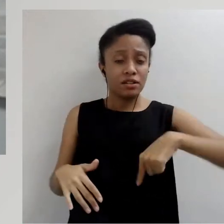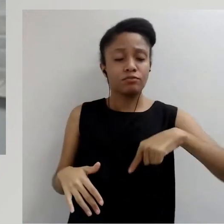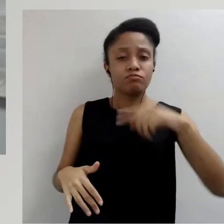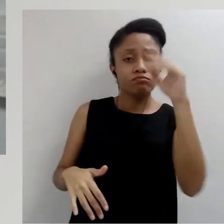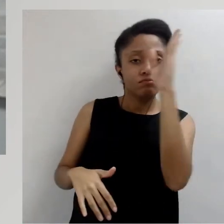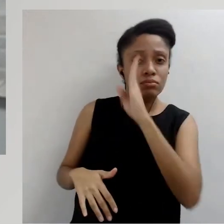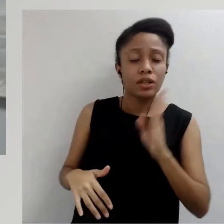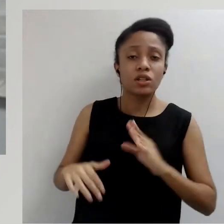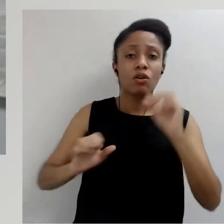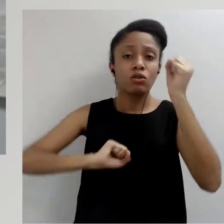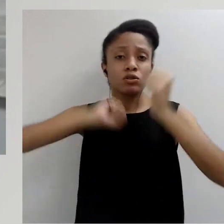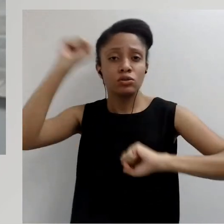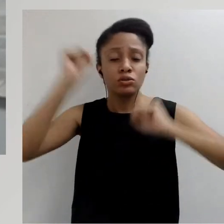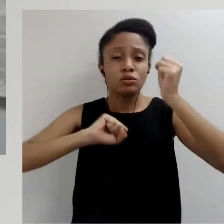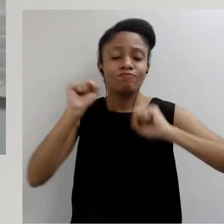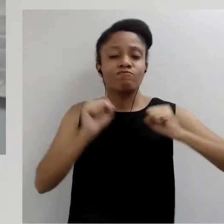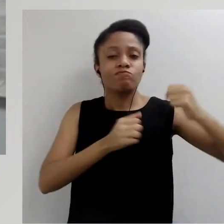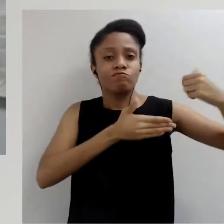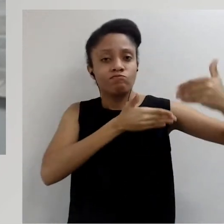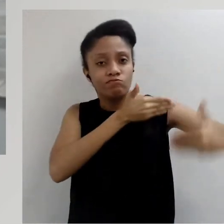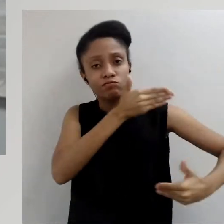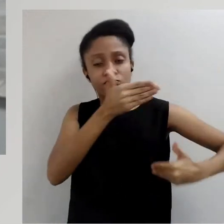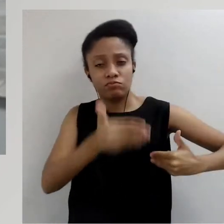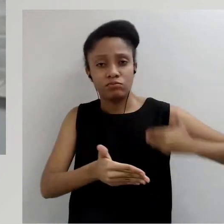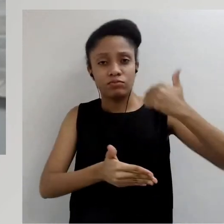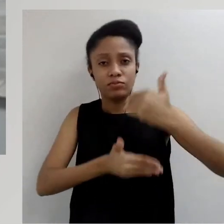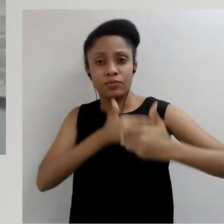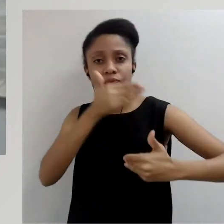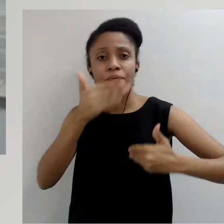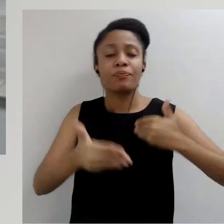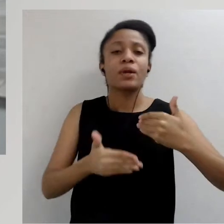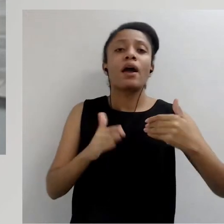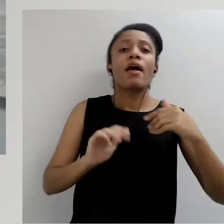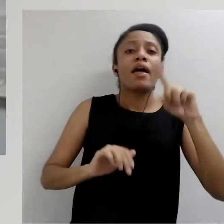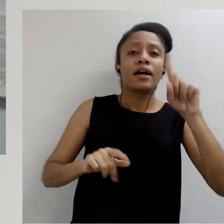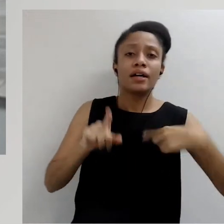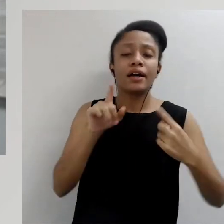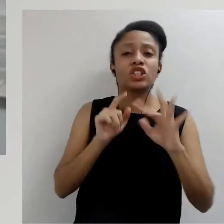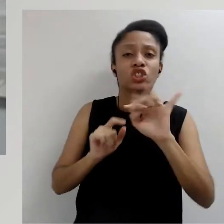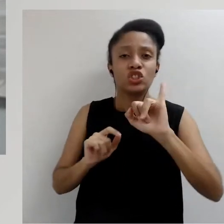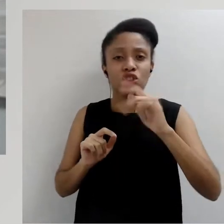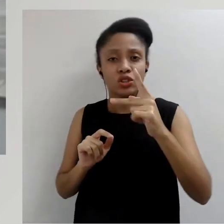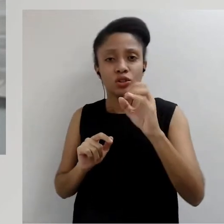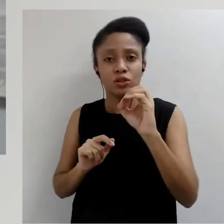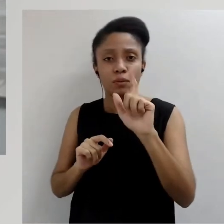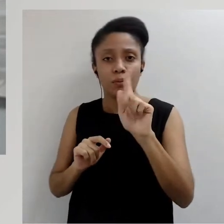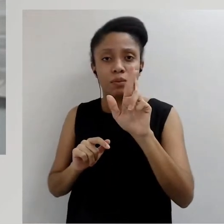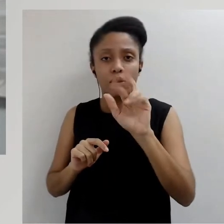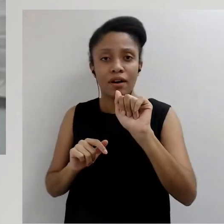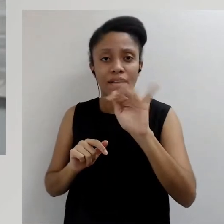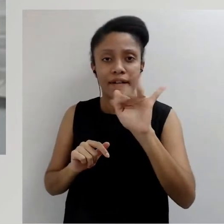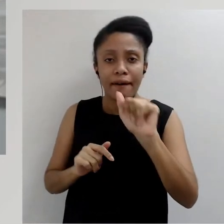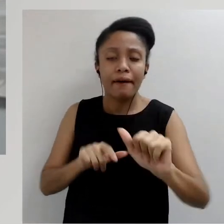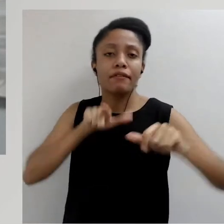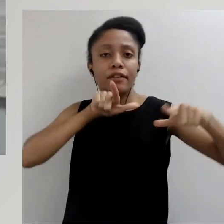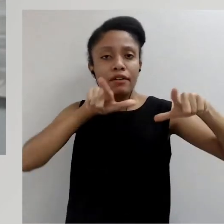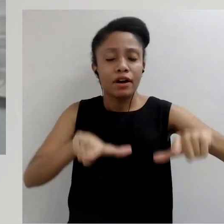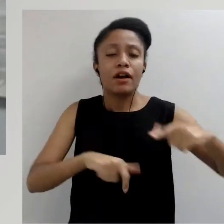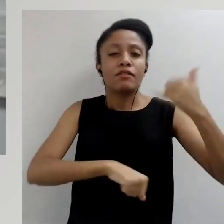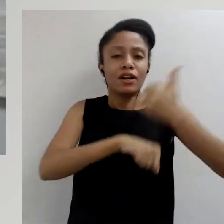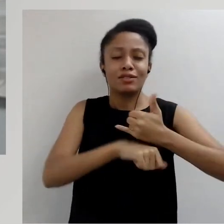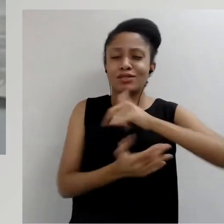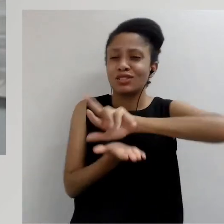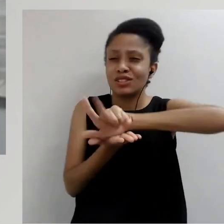our reality, because this is an industry that faced all these transformation phases, like the beginning